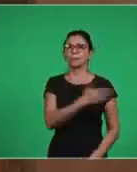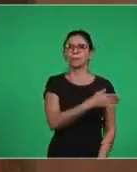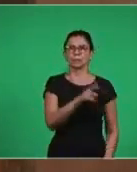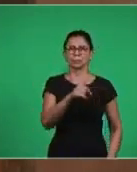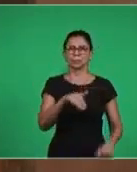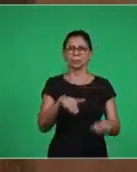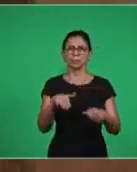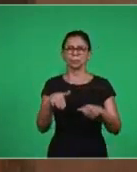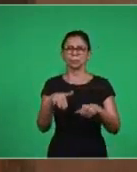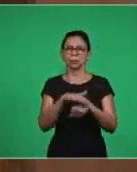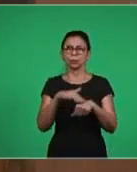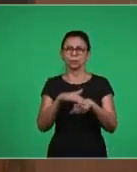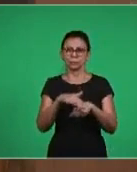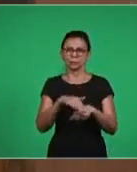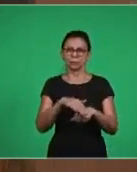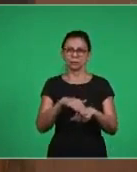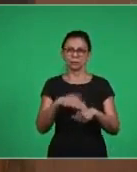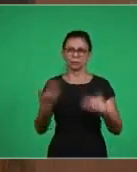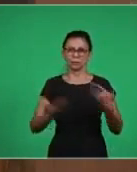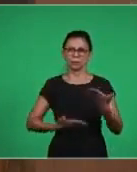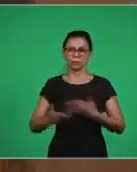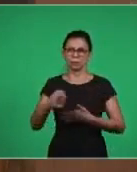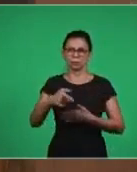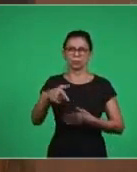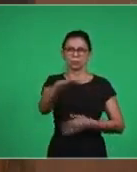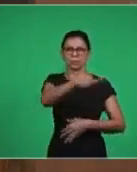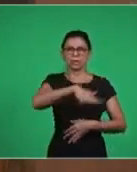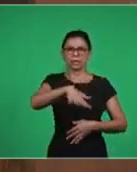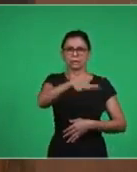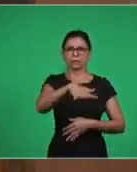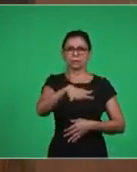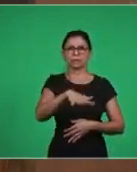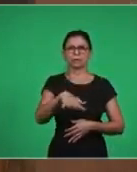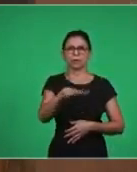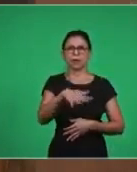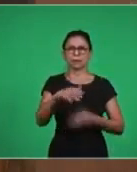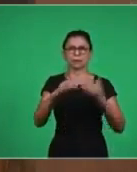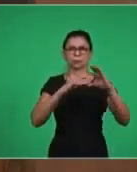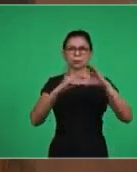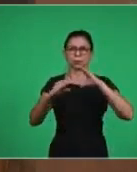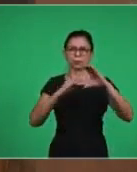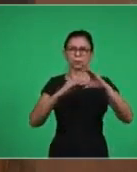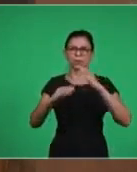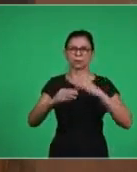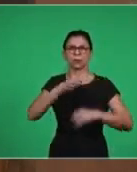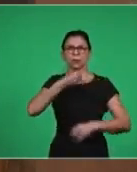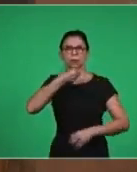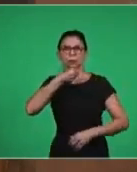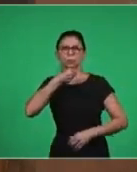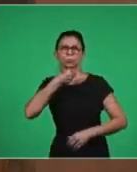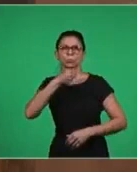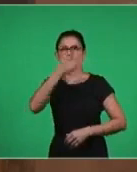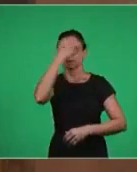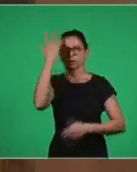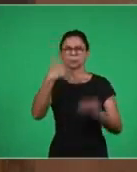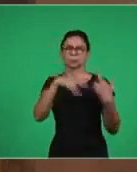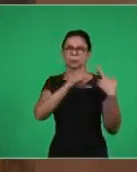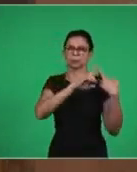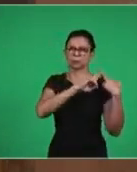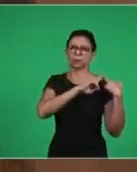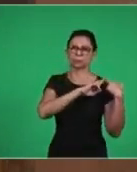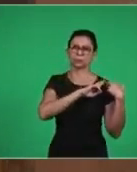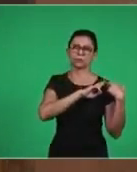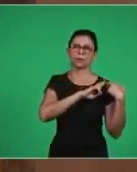speaking with the brethren here in the area of communication. There are speakers and pastors, there are radio personalities, and they